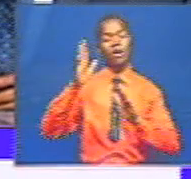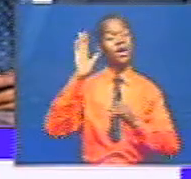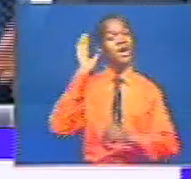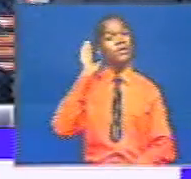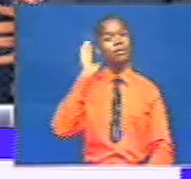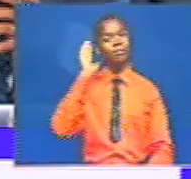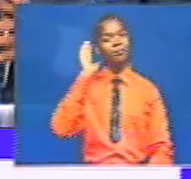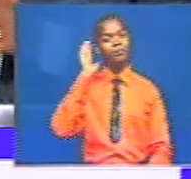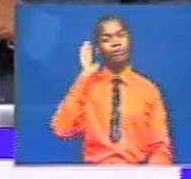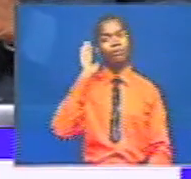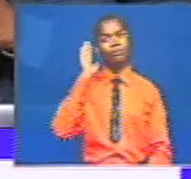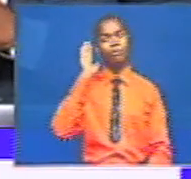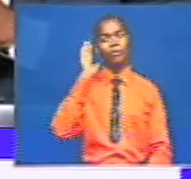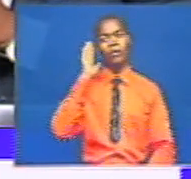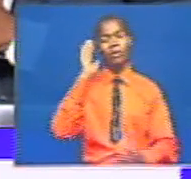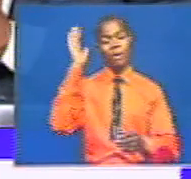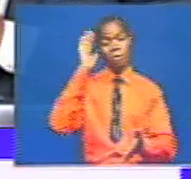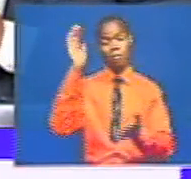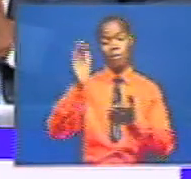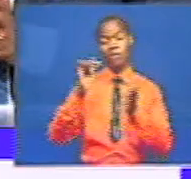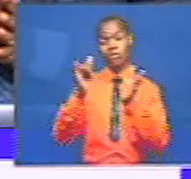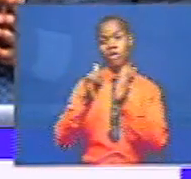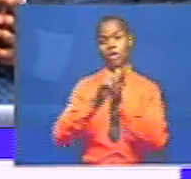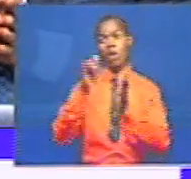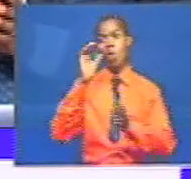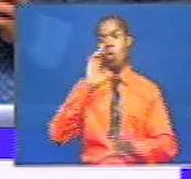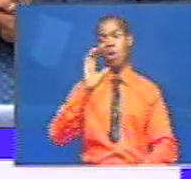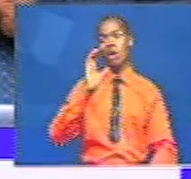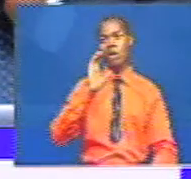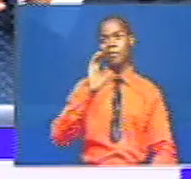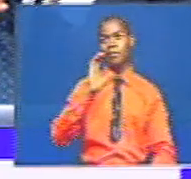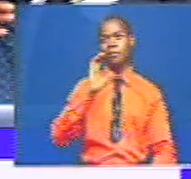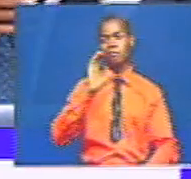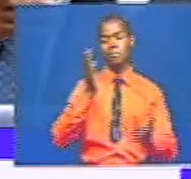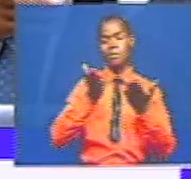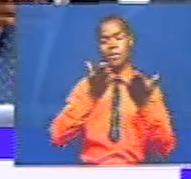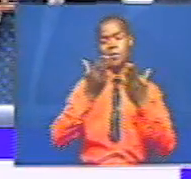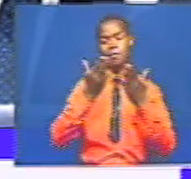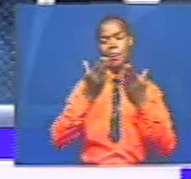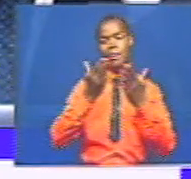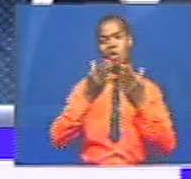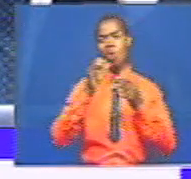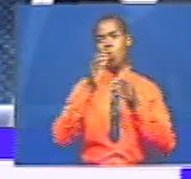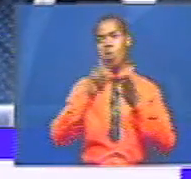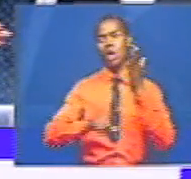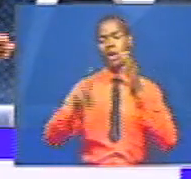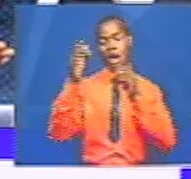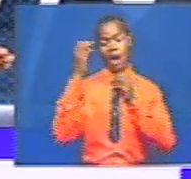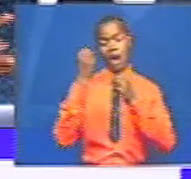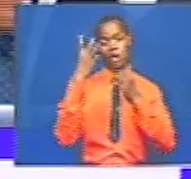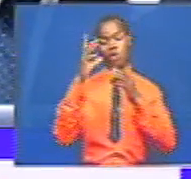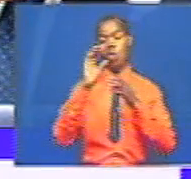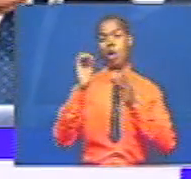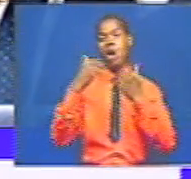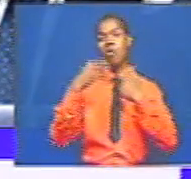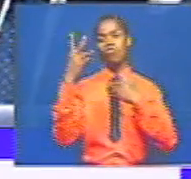governors, they believe that water is devolved. What they do not understand is that there's Schedule 4 of our constitution,